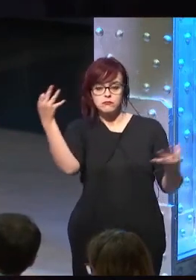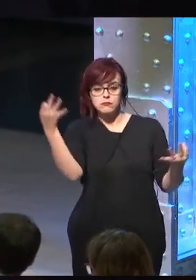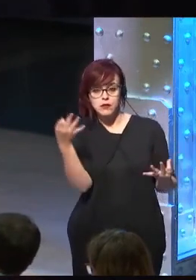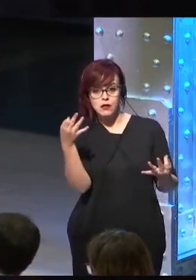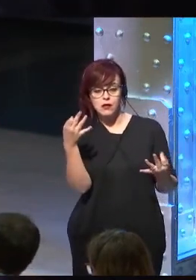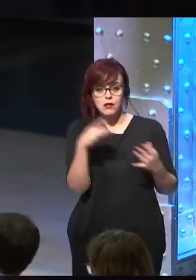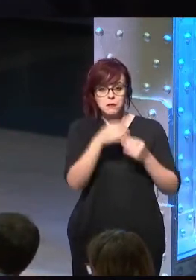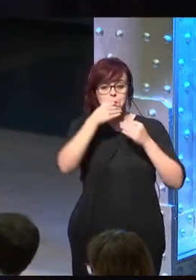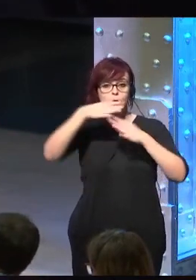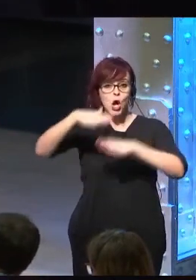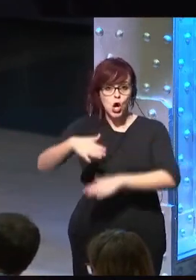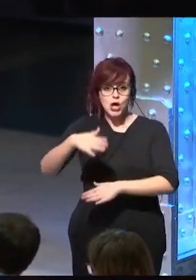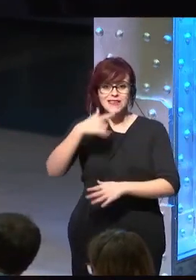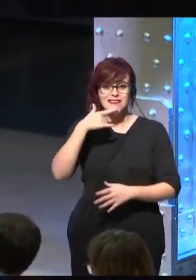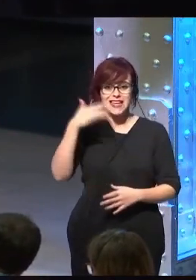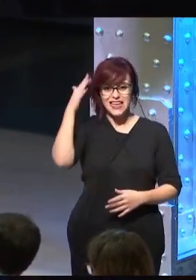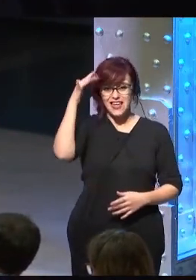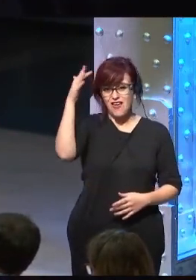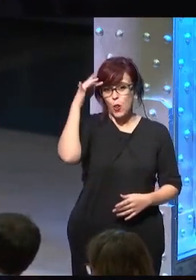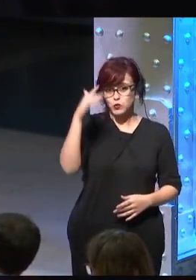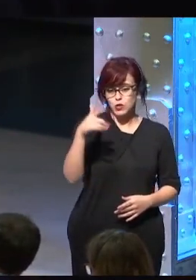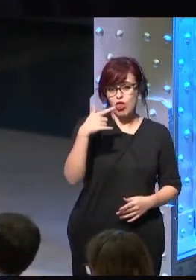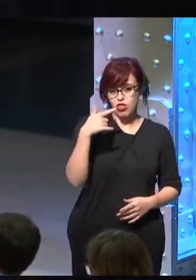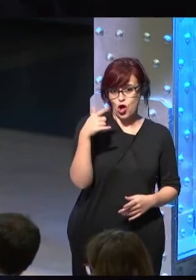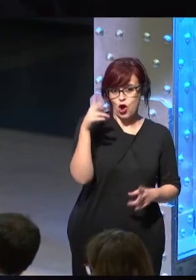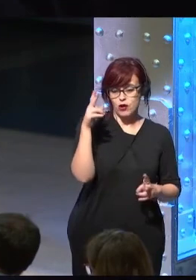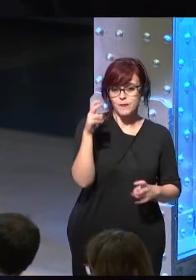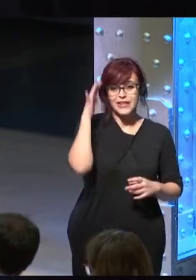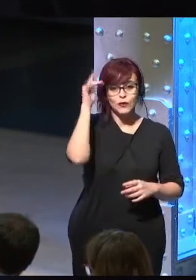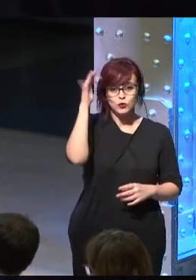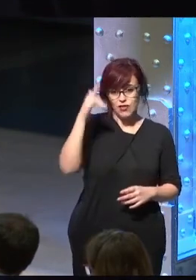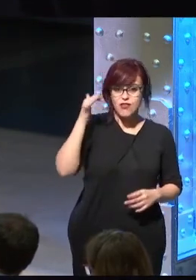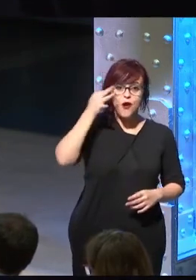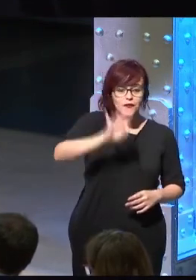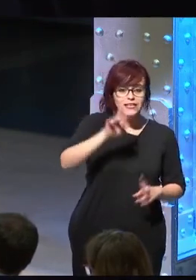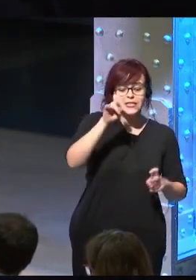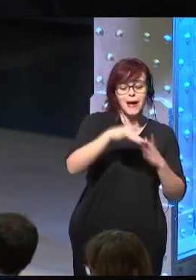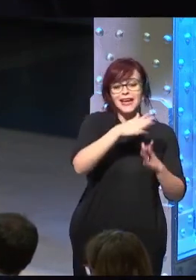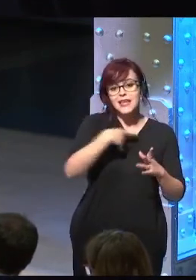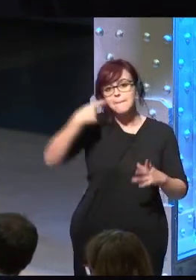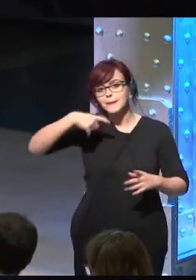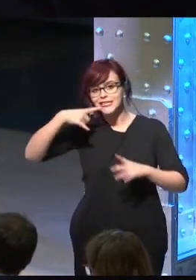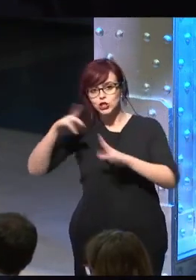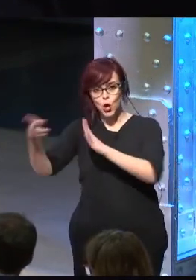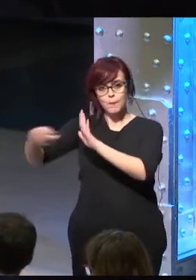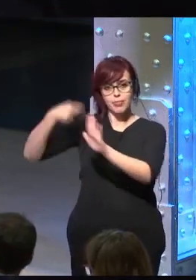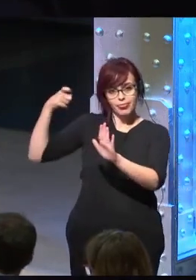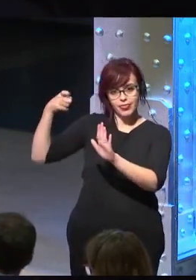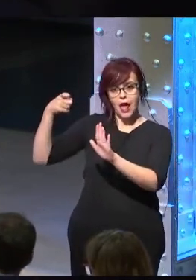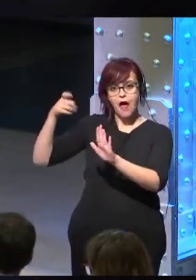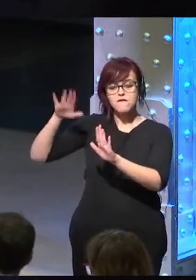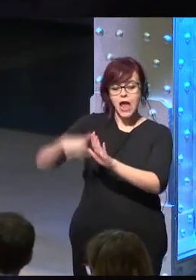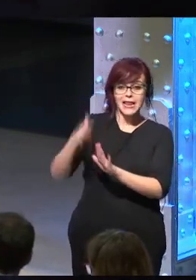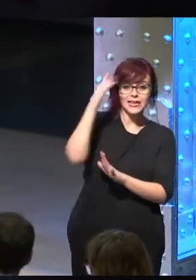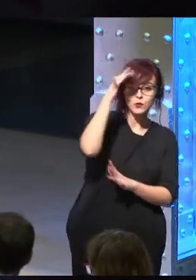They reach the conclusion that that myth falls in the Enlightenment, and that Enlightenment that wanted us to take away